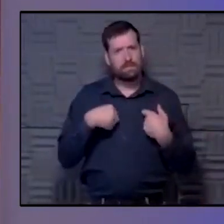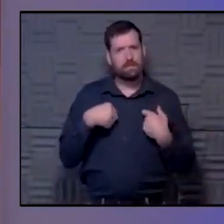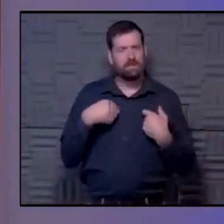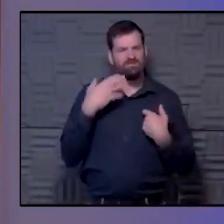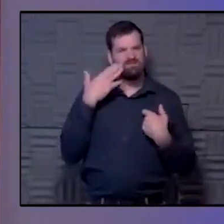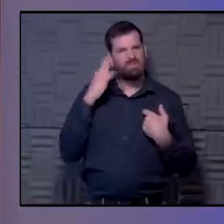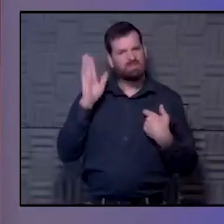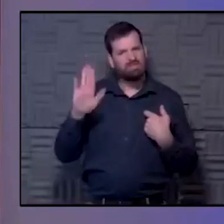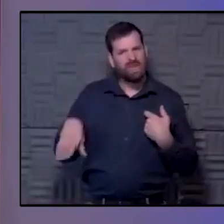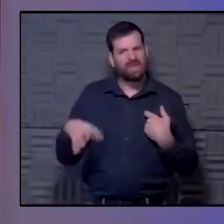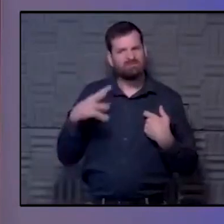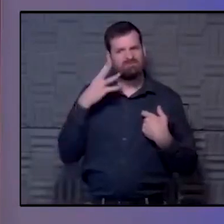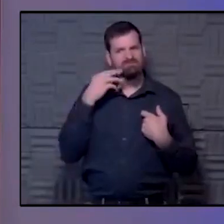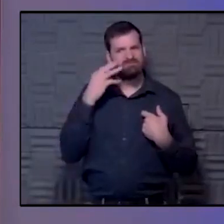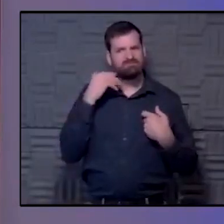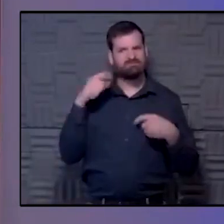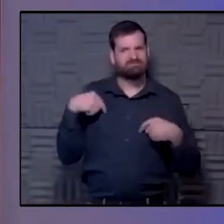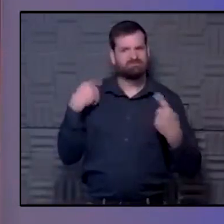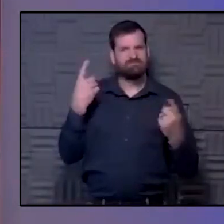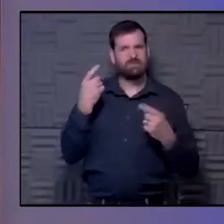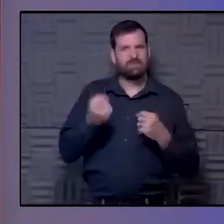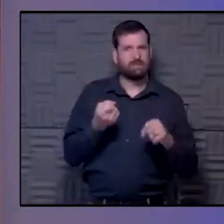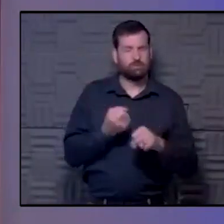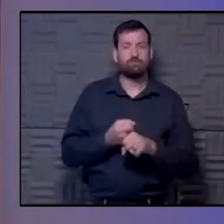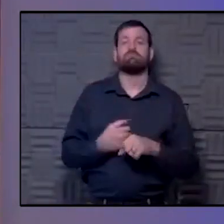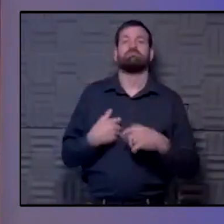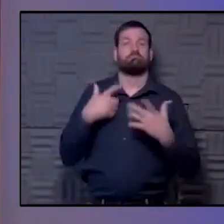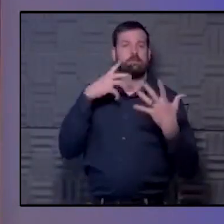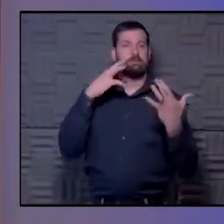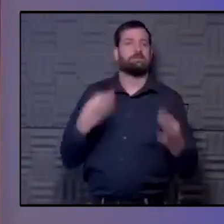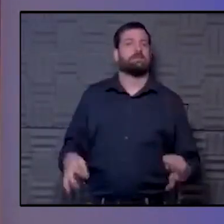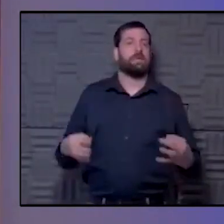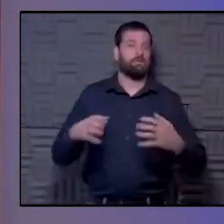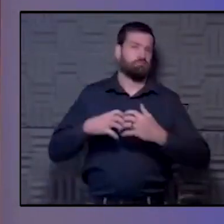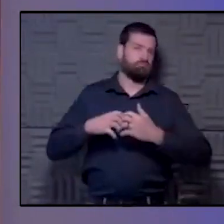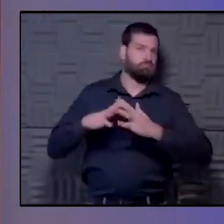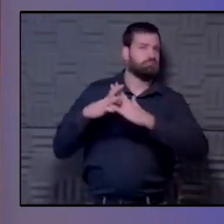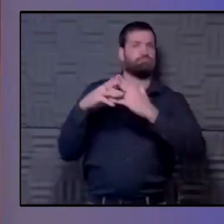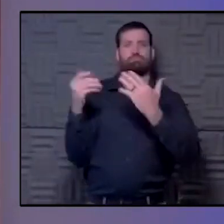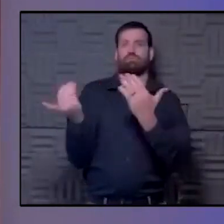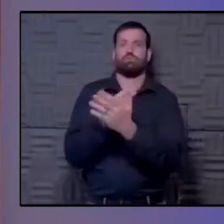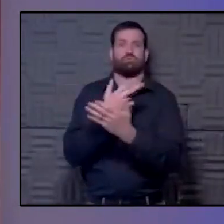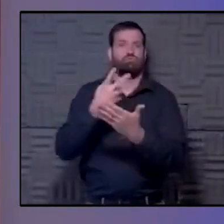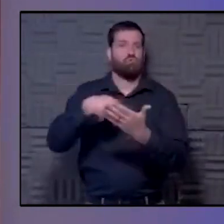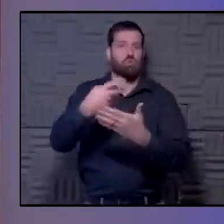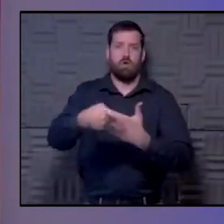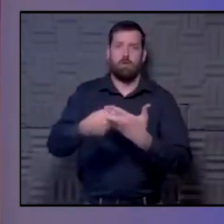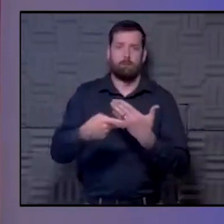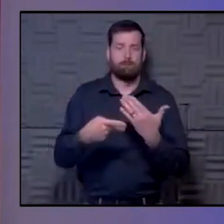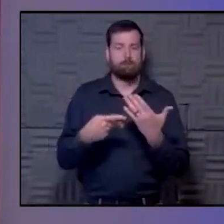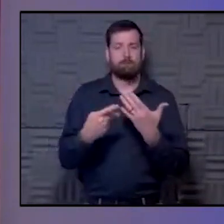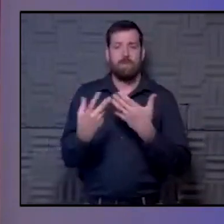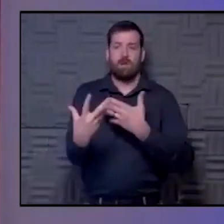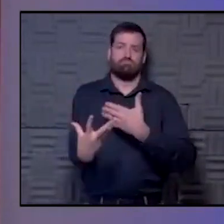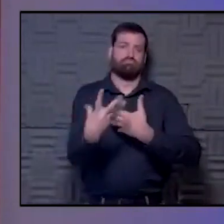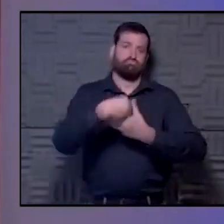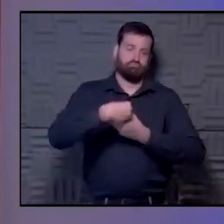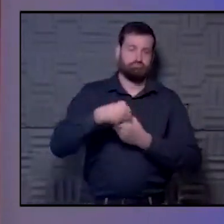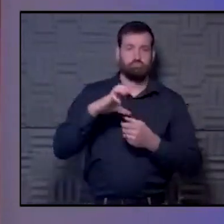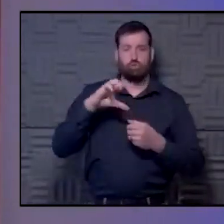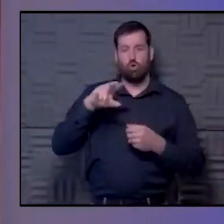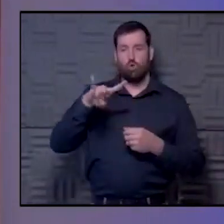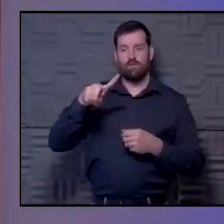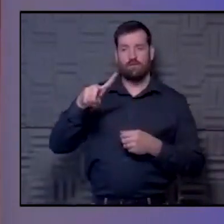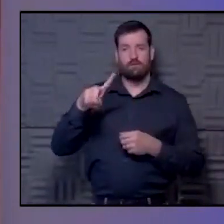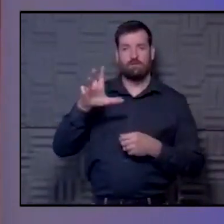think what you've been through over the last year. So I decided I'm going to start a whole new program, a whole new effort, and incorporated COVID Care